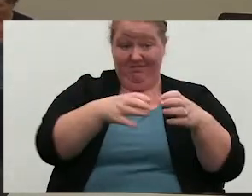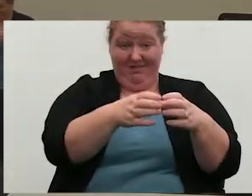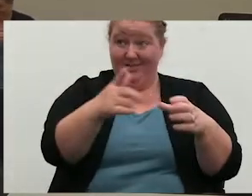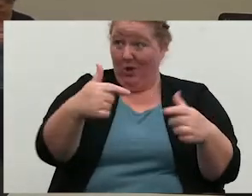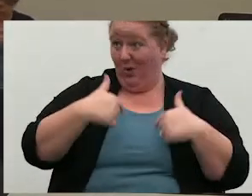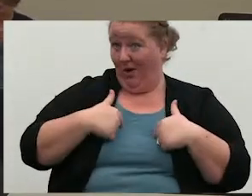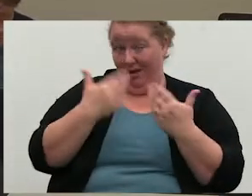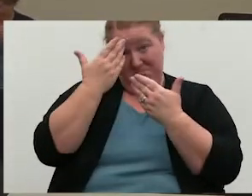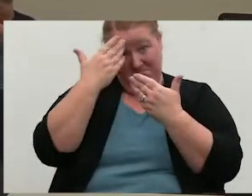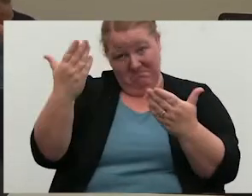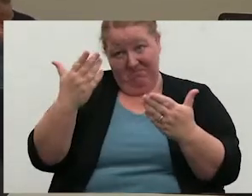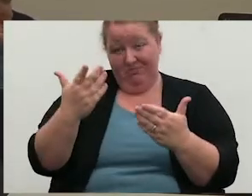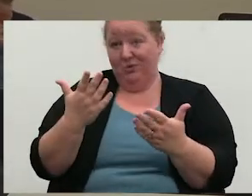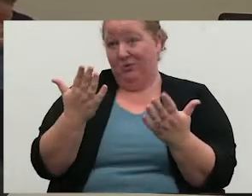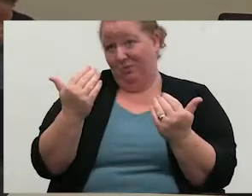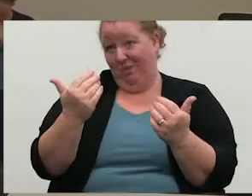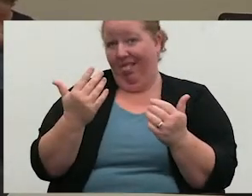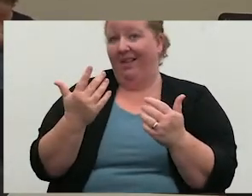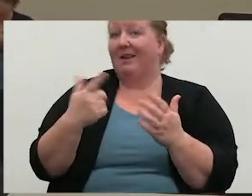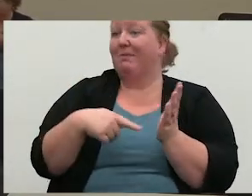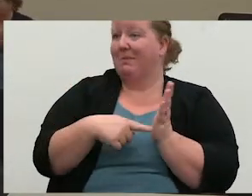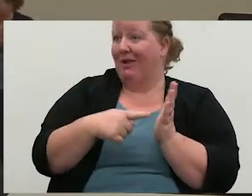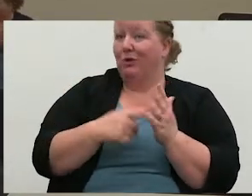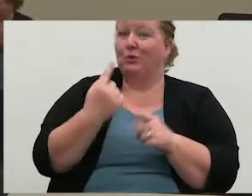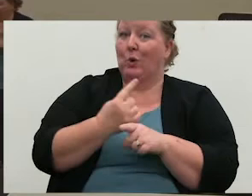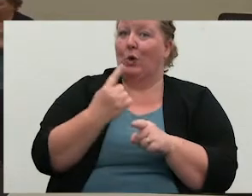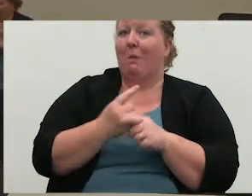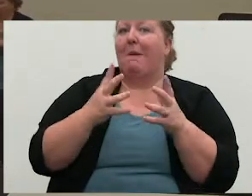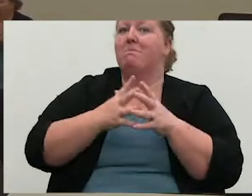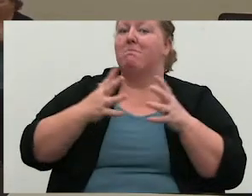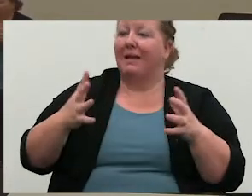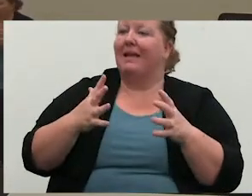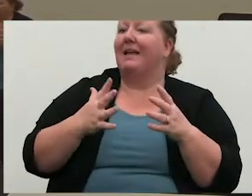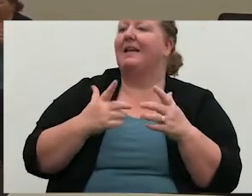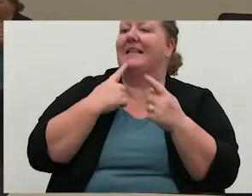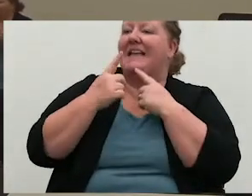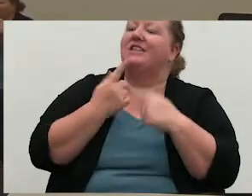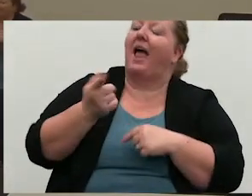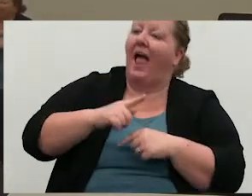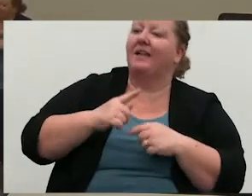to introduce you to Timandra tonight to talk about big data and democracy.